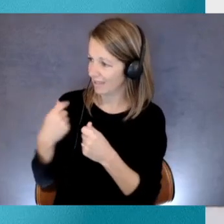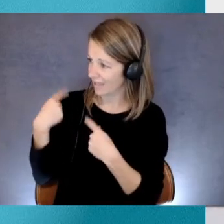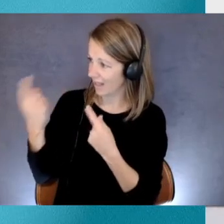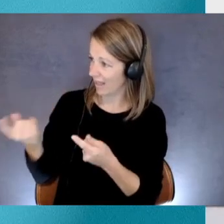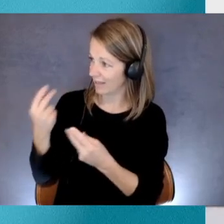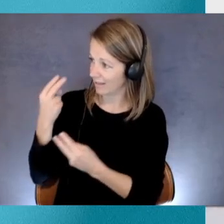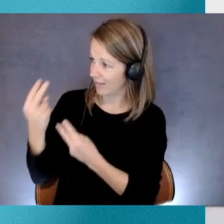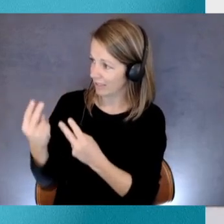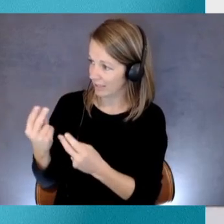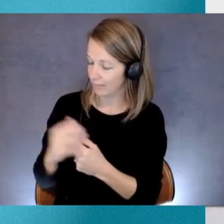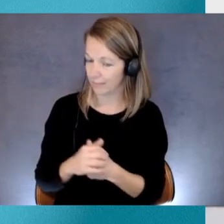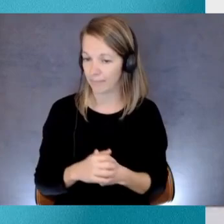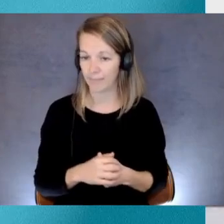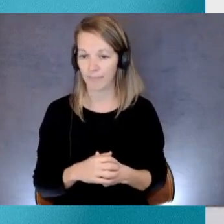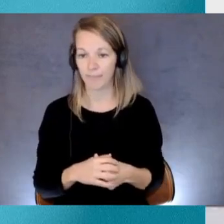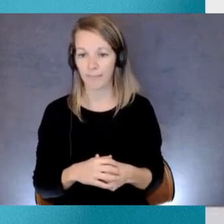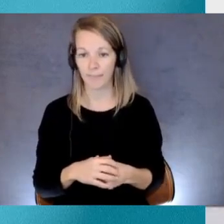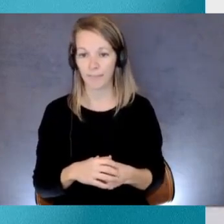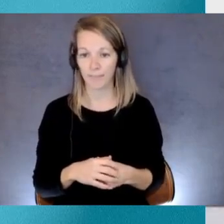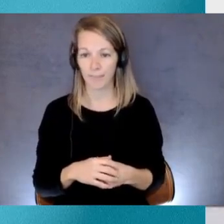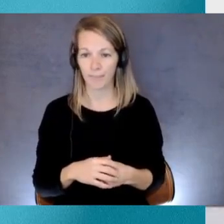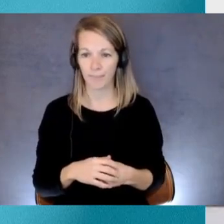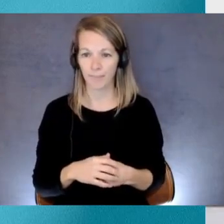Good. Good. Good.